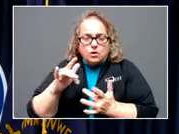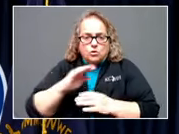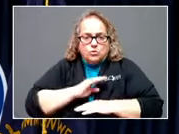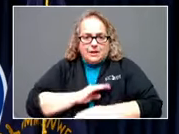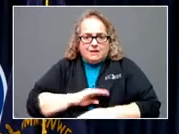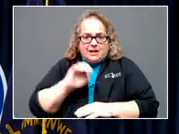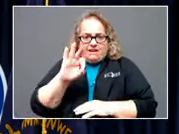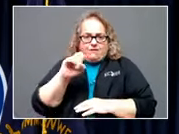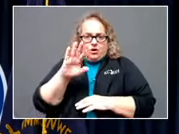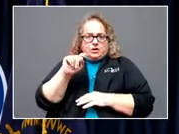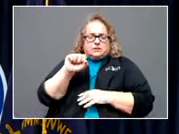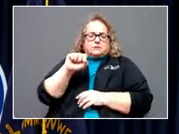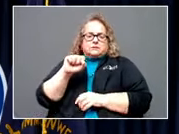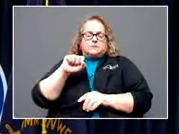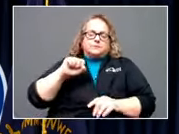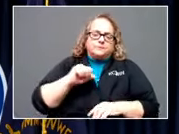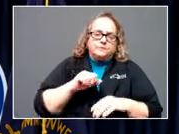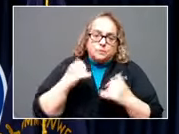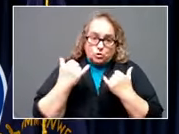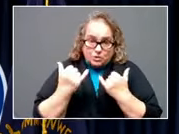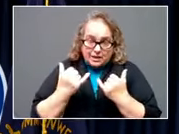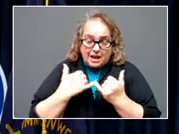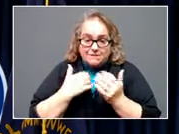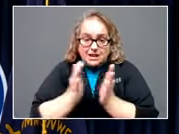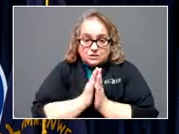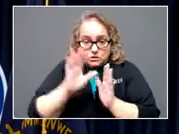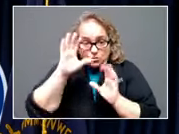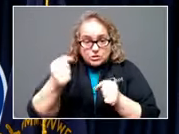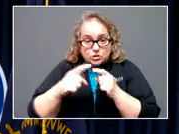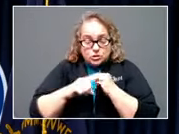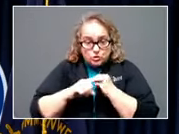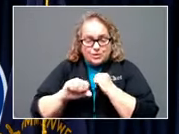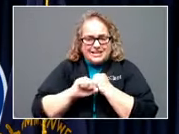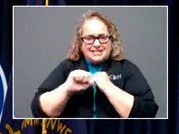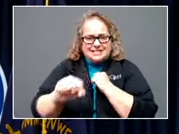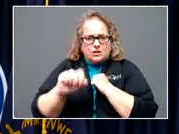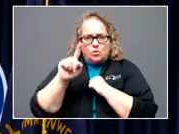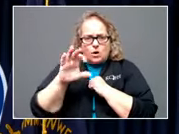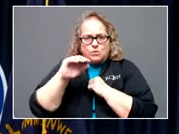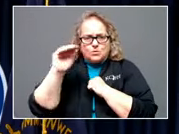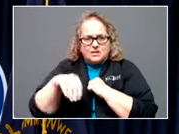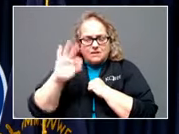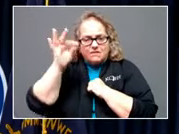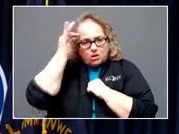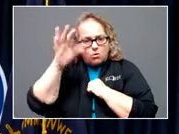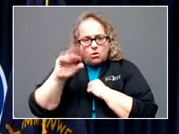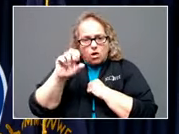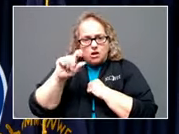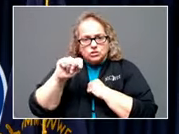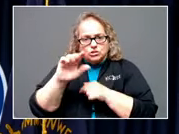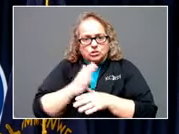Omicron. Today, I've asked the president to extend the 100% federal cost share for cleanup of the